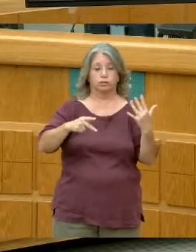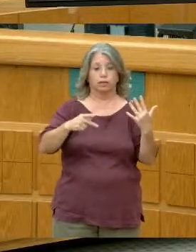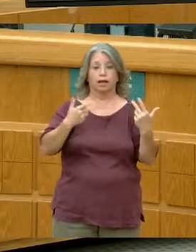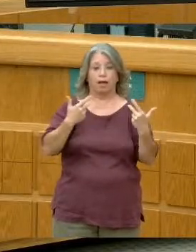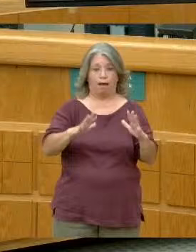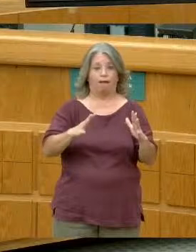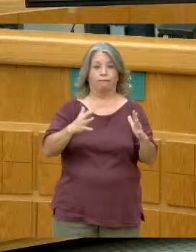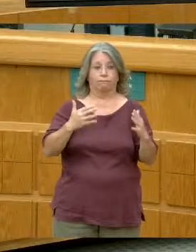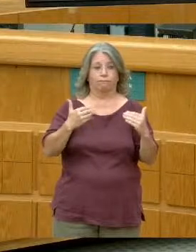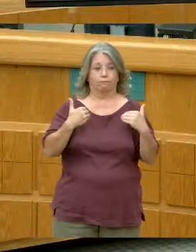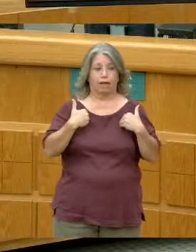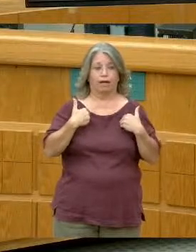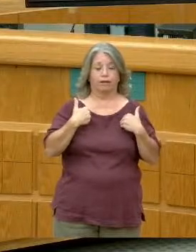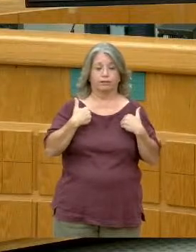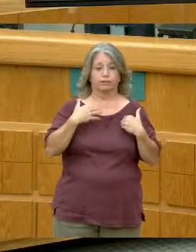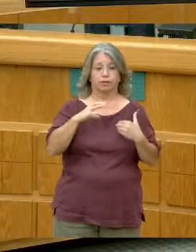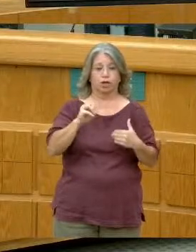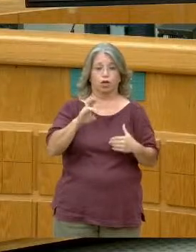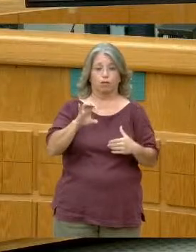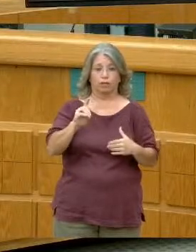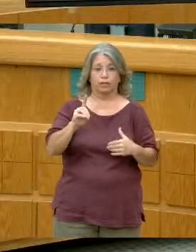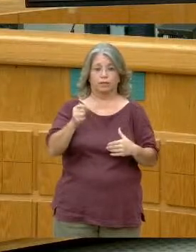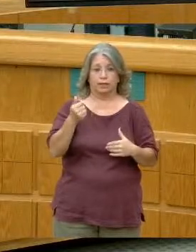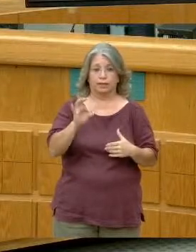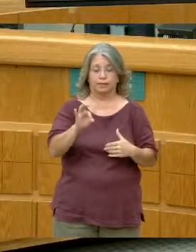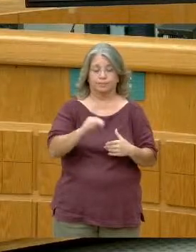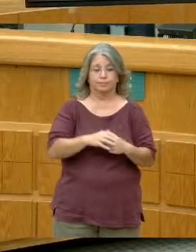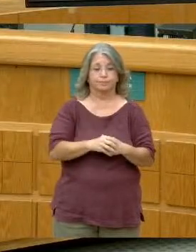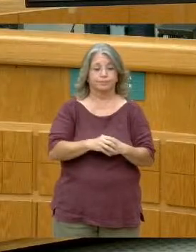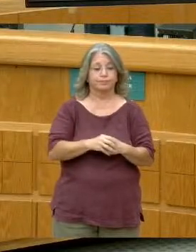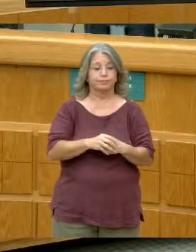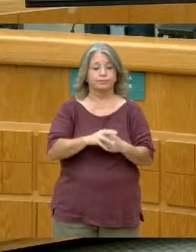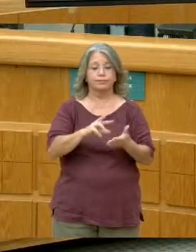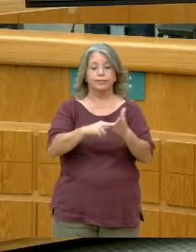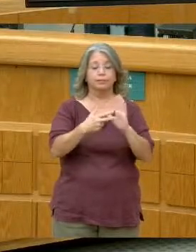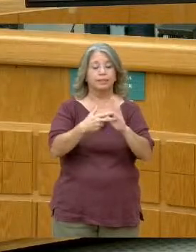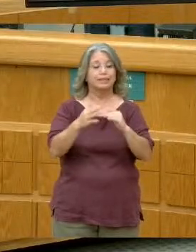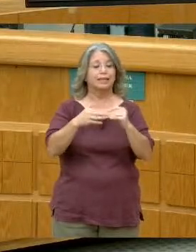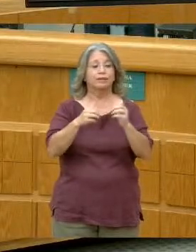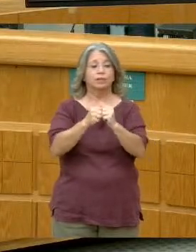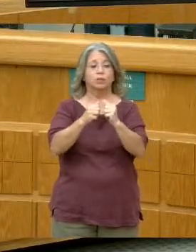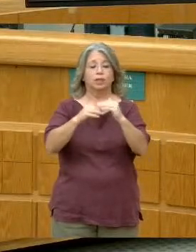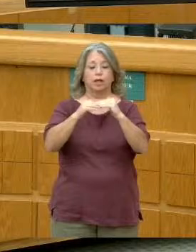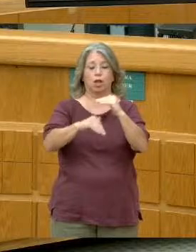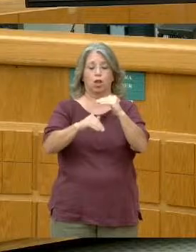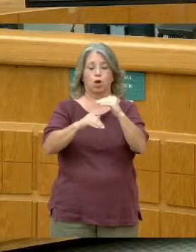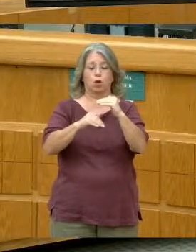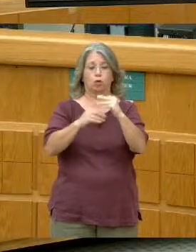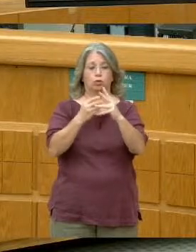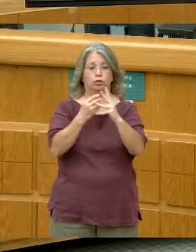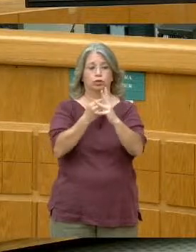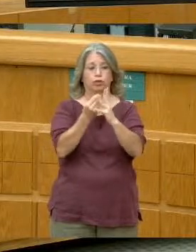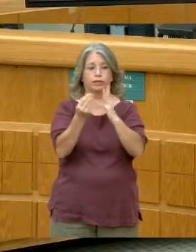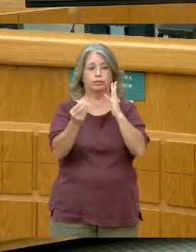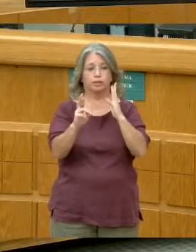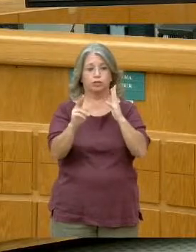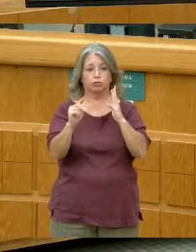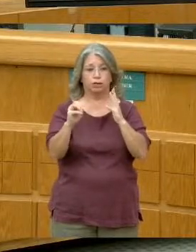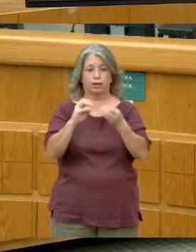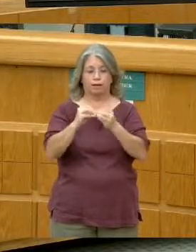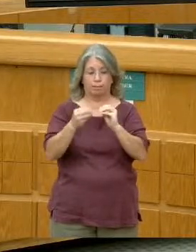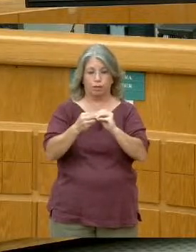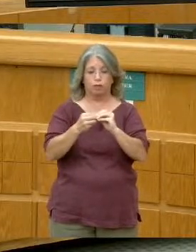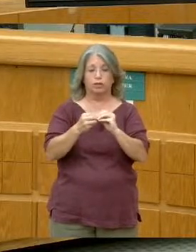of numbers having COVID-19, even with a low transmission rate, a lot more people get COVID. So it's good